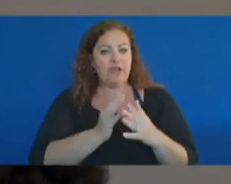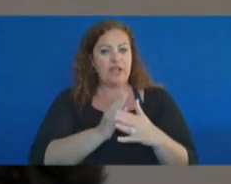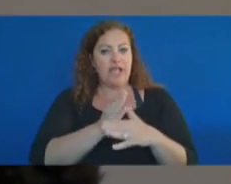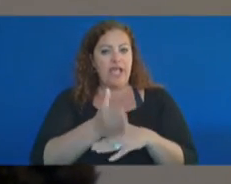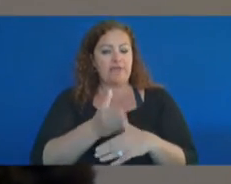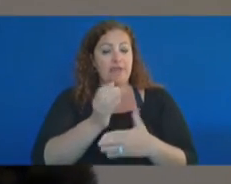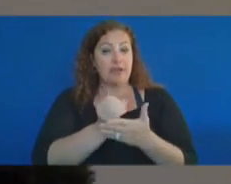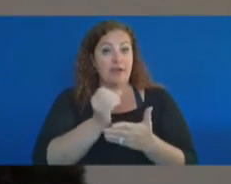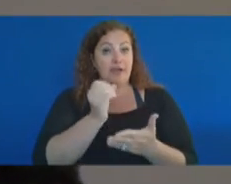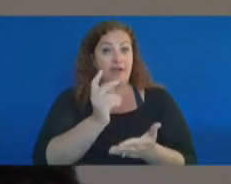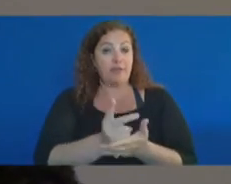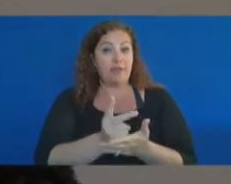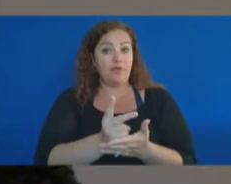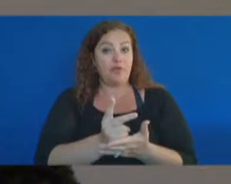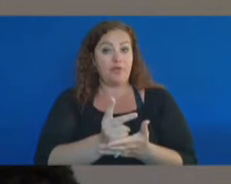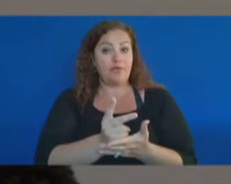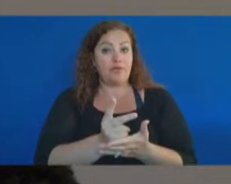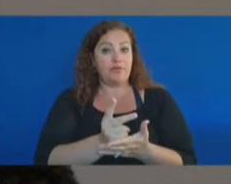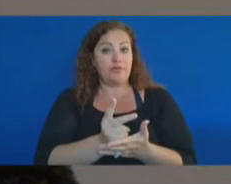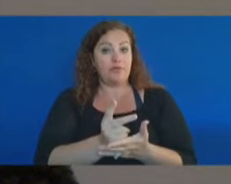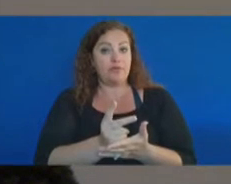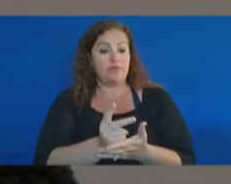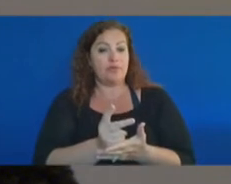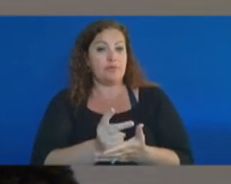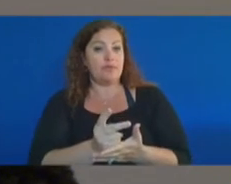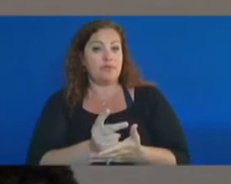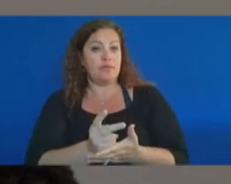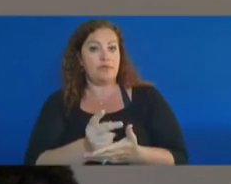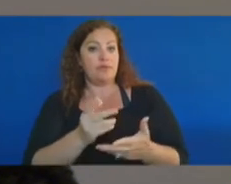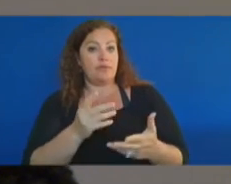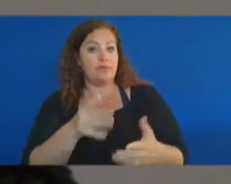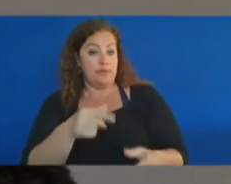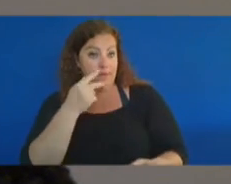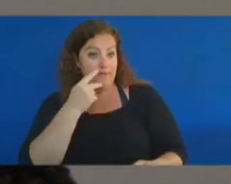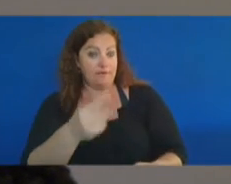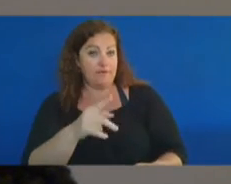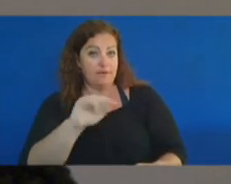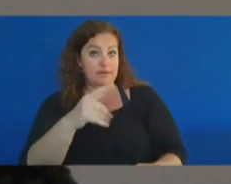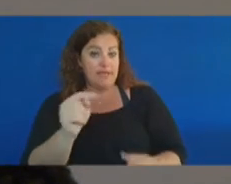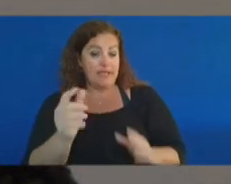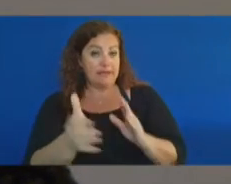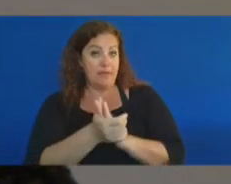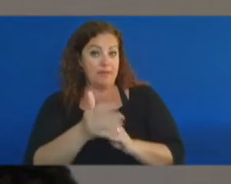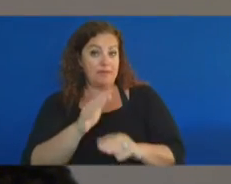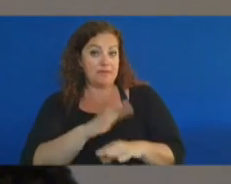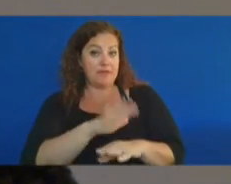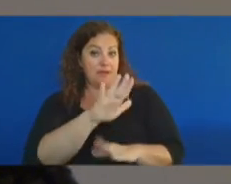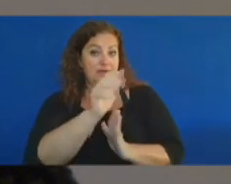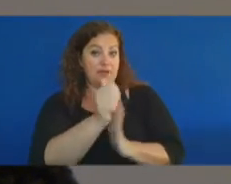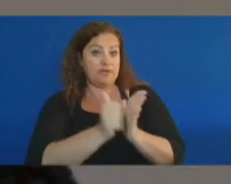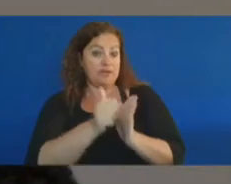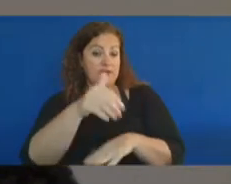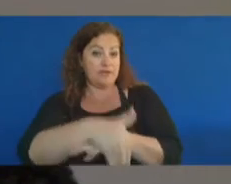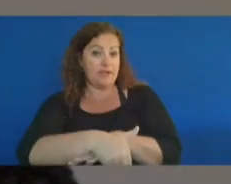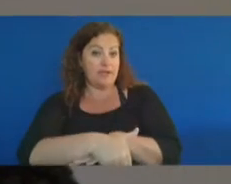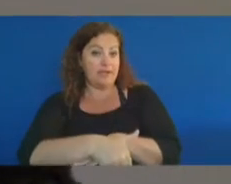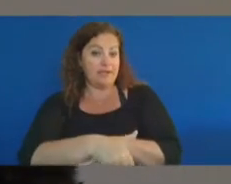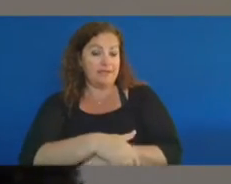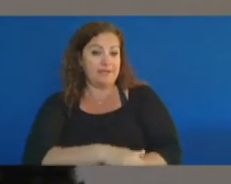approved have you seen the text amendments on our agenda tonight okay